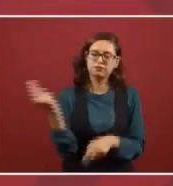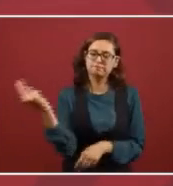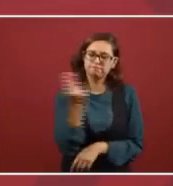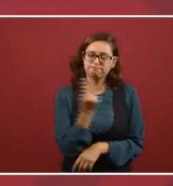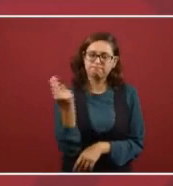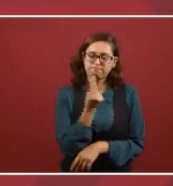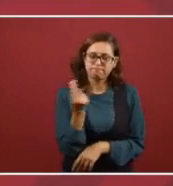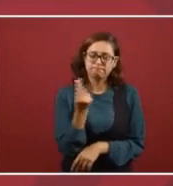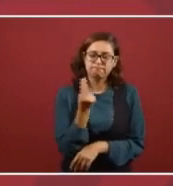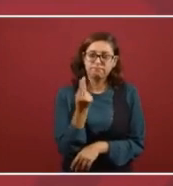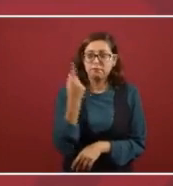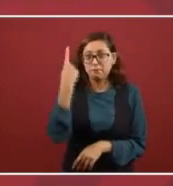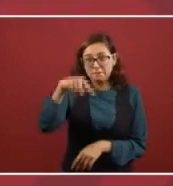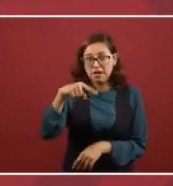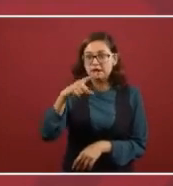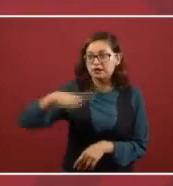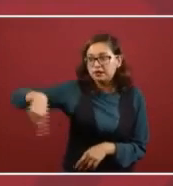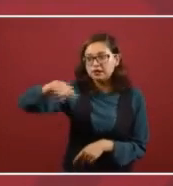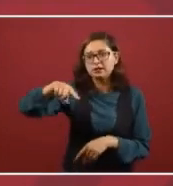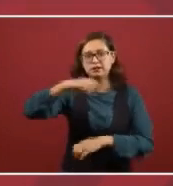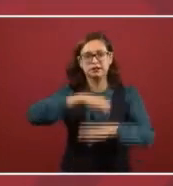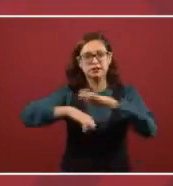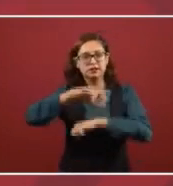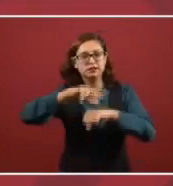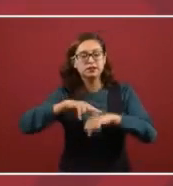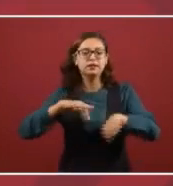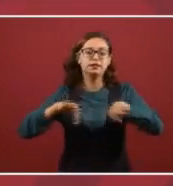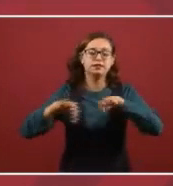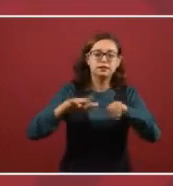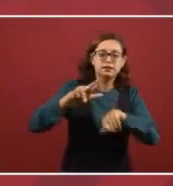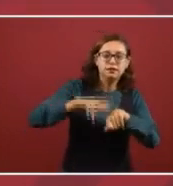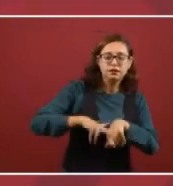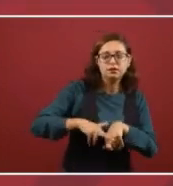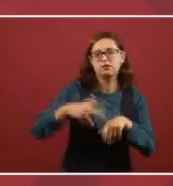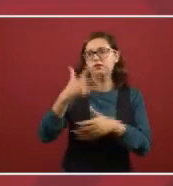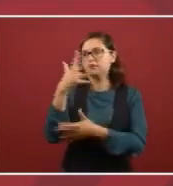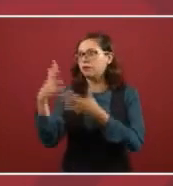trying to have the businessmen and the workers,